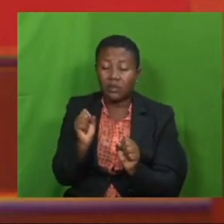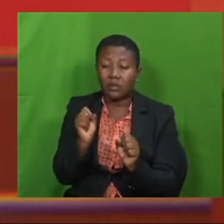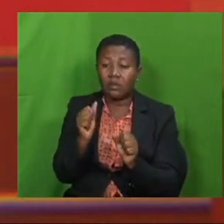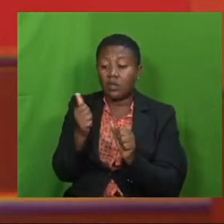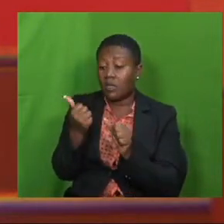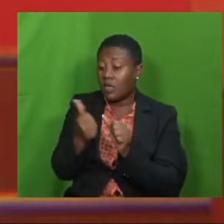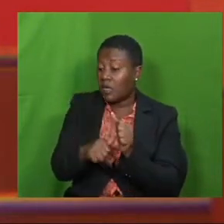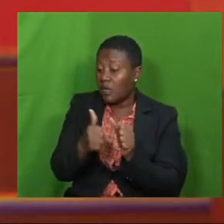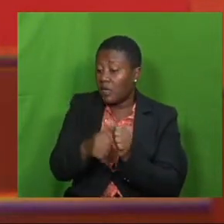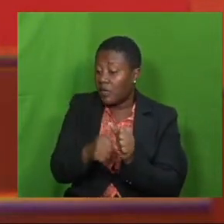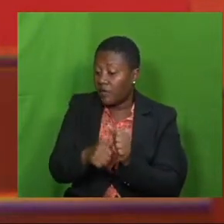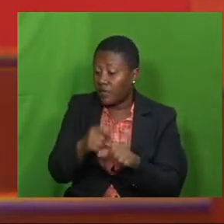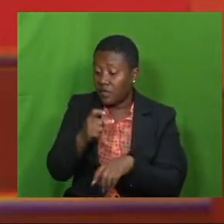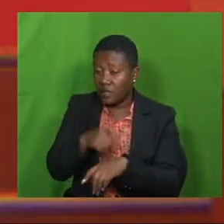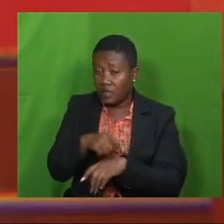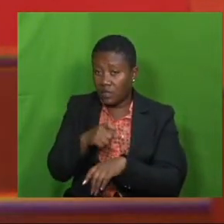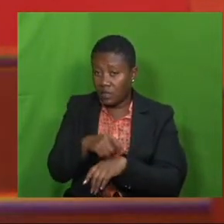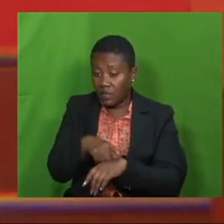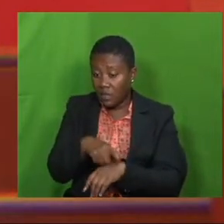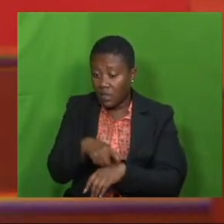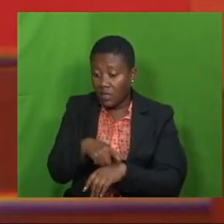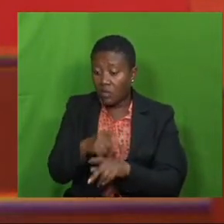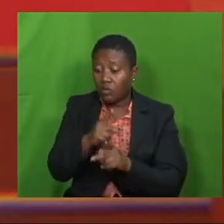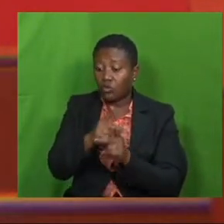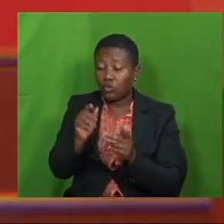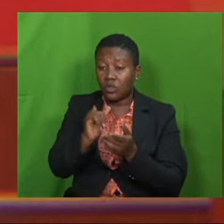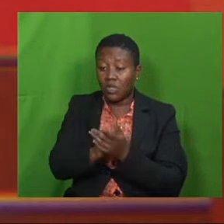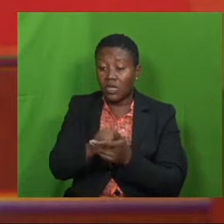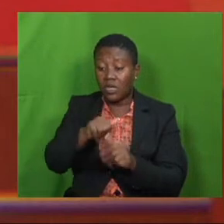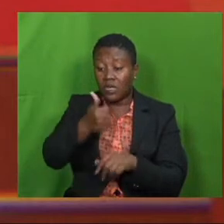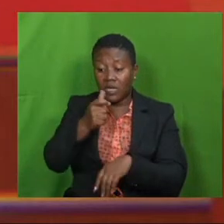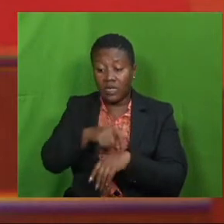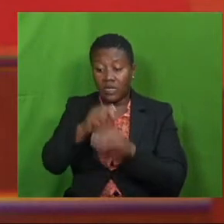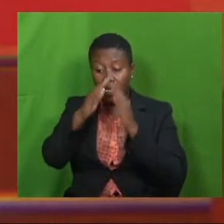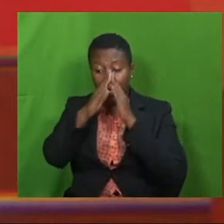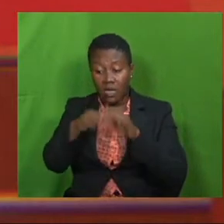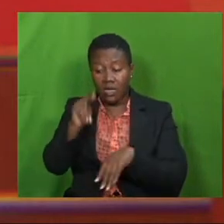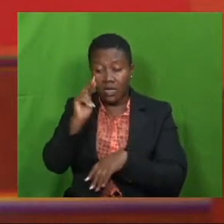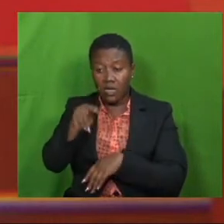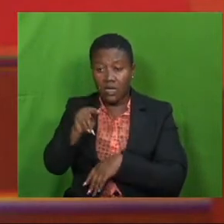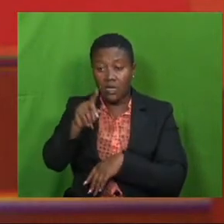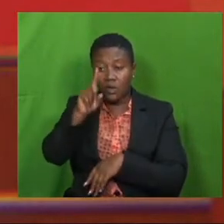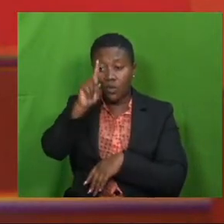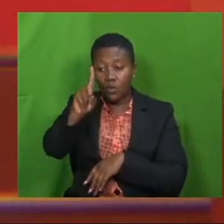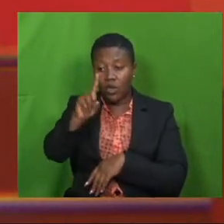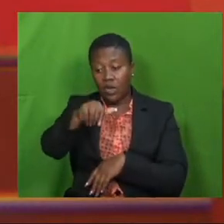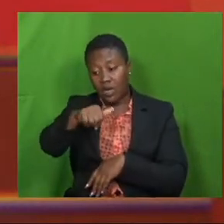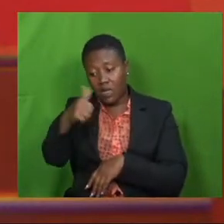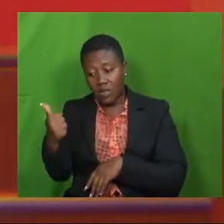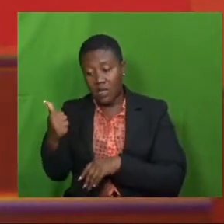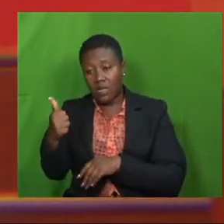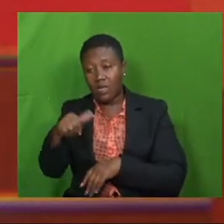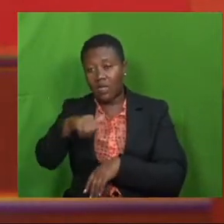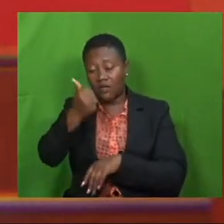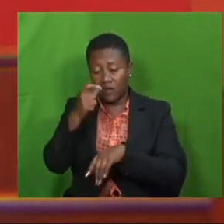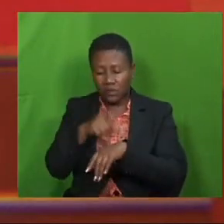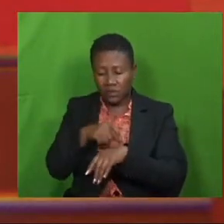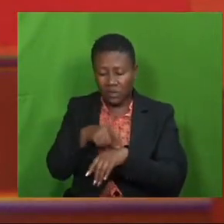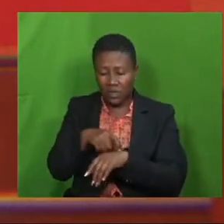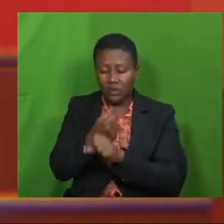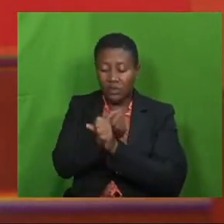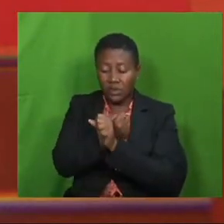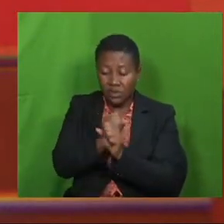material moment, as the House needs each and every one of you back safe and sound.